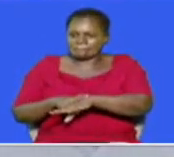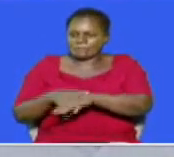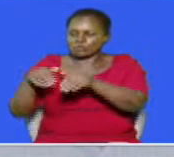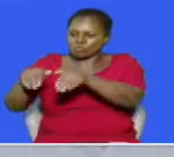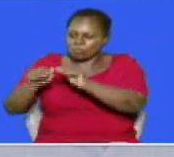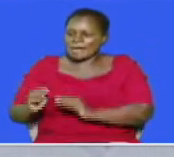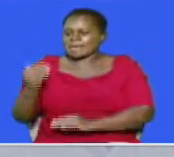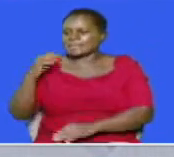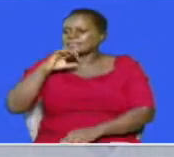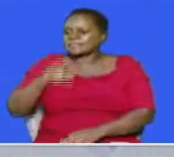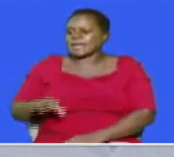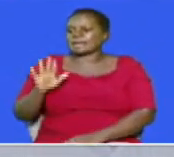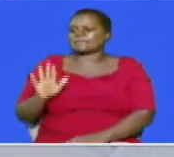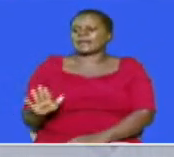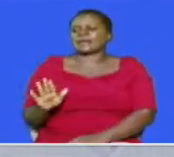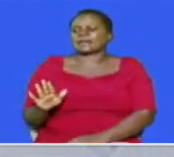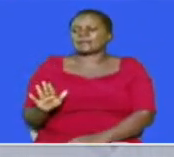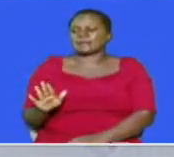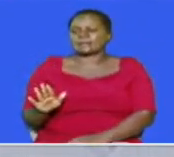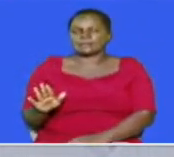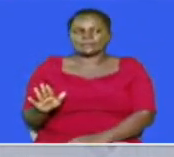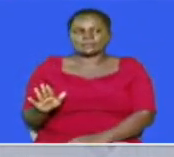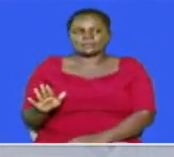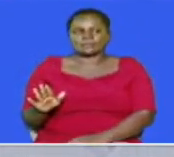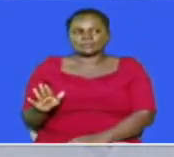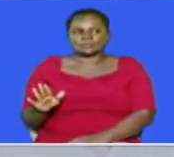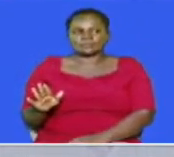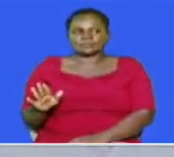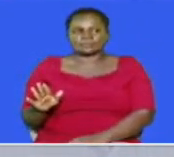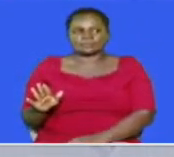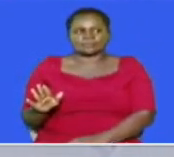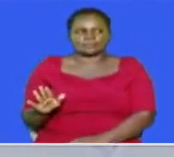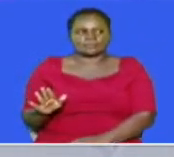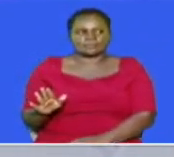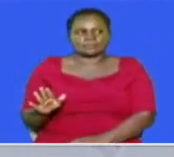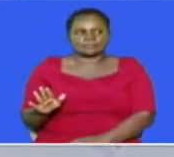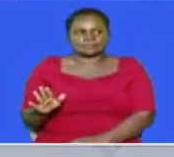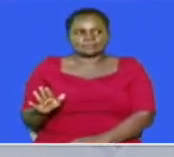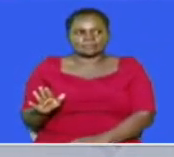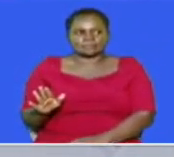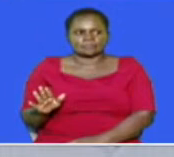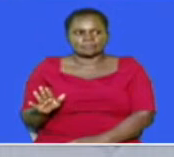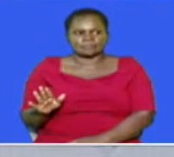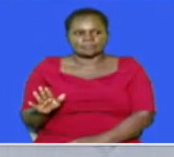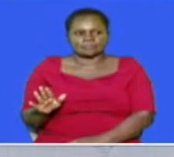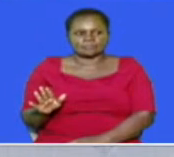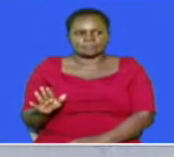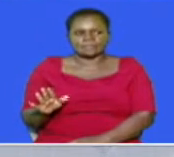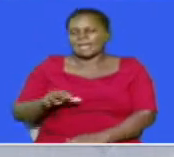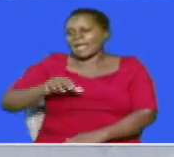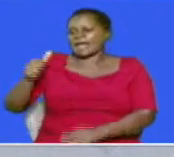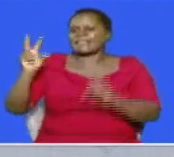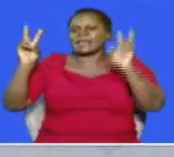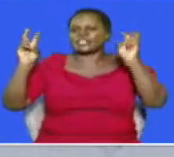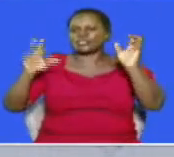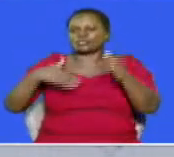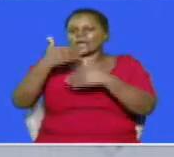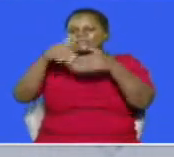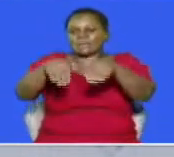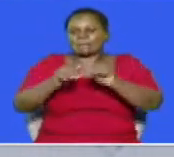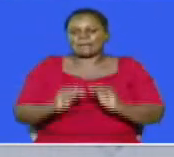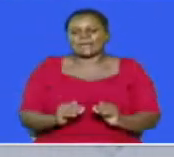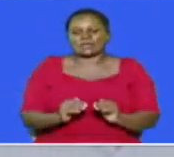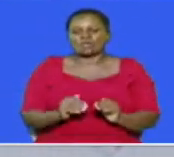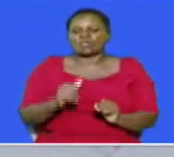child. And if they have issues that are clear, they can come after the burial. But subjecting